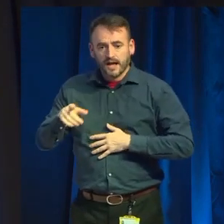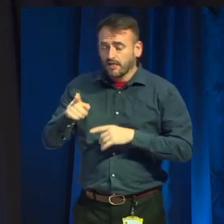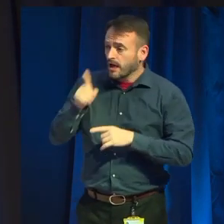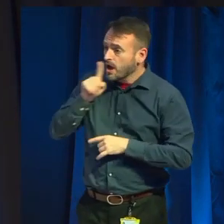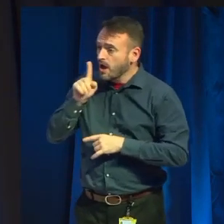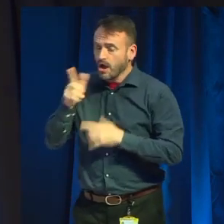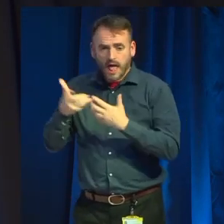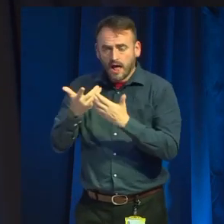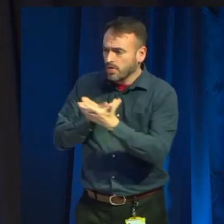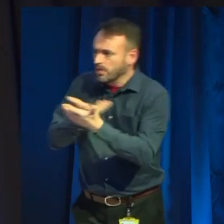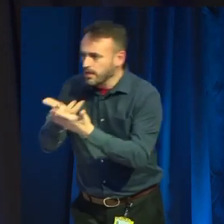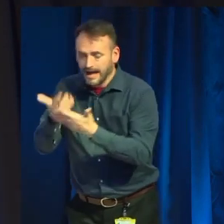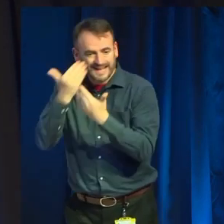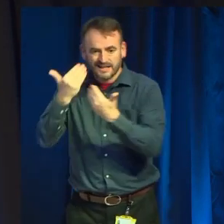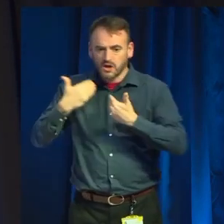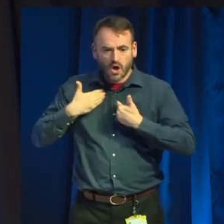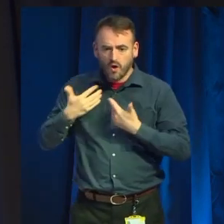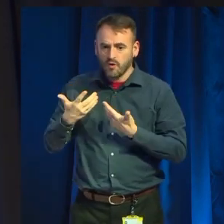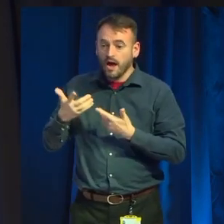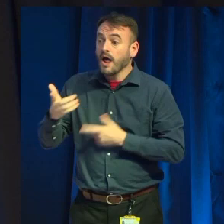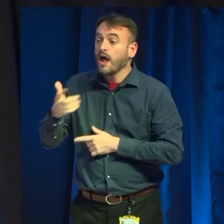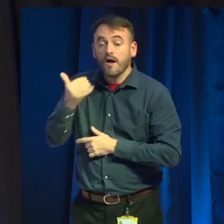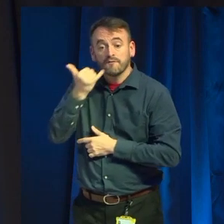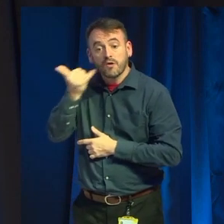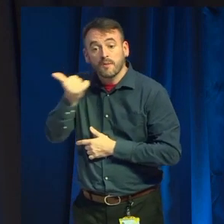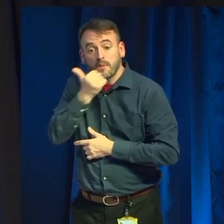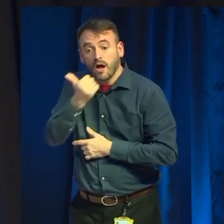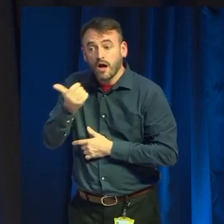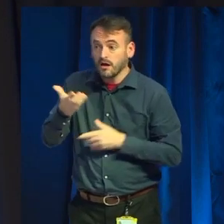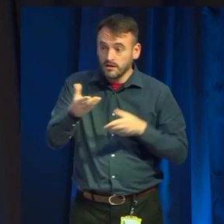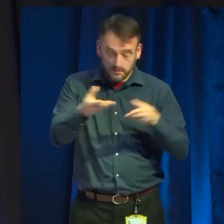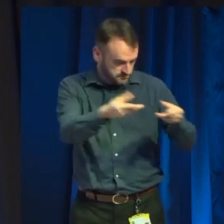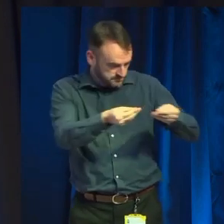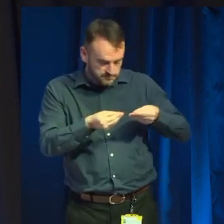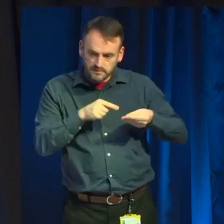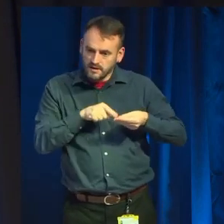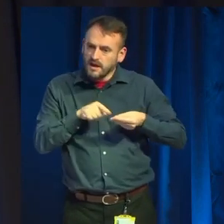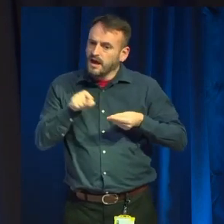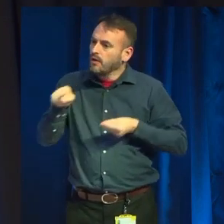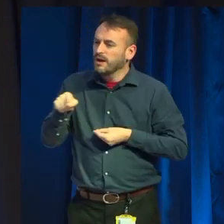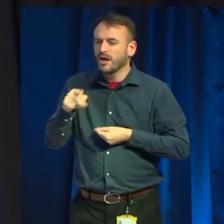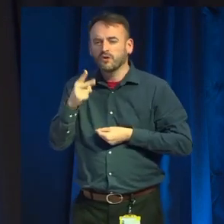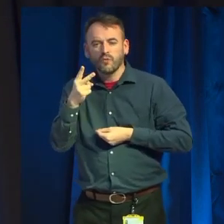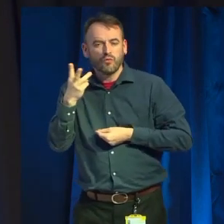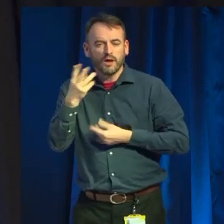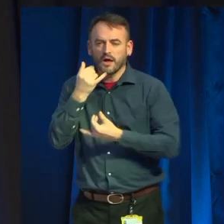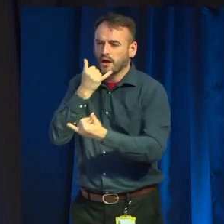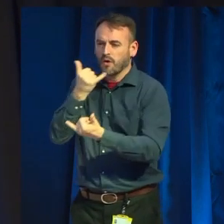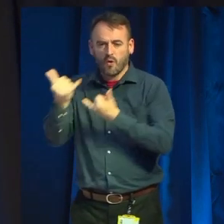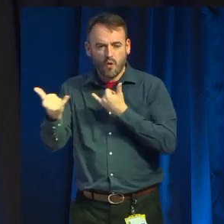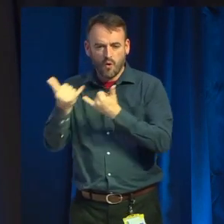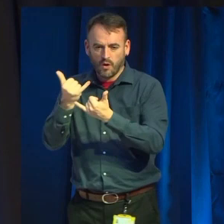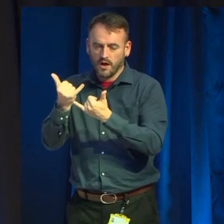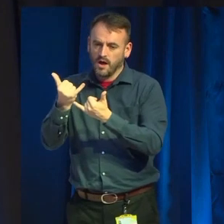and I got her phone number, and we had like 2 or 3 calls, and all of them were very